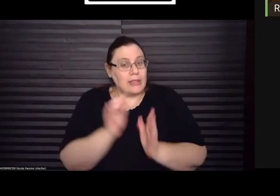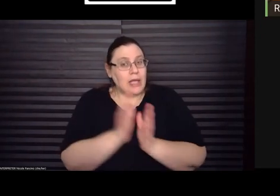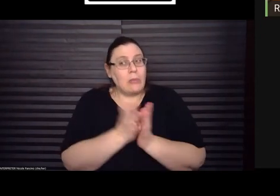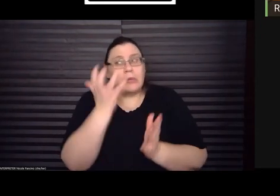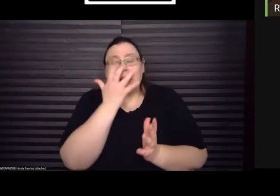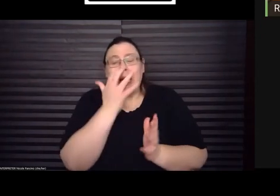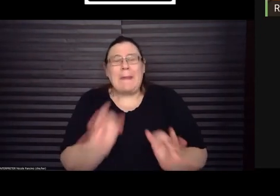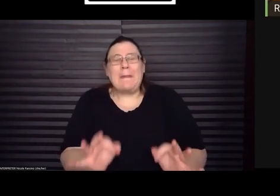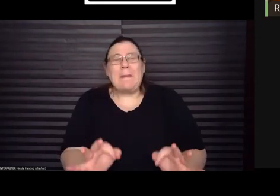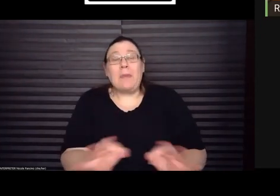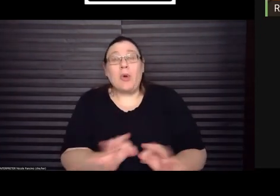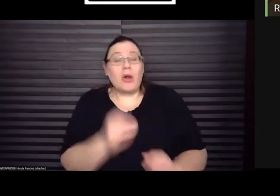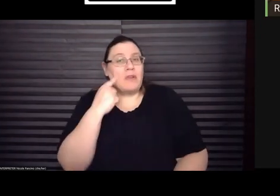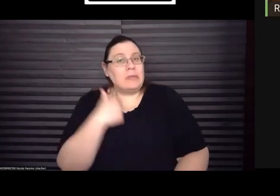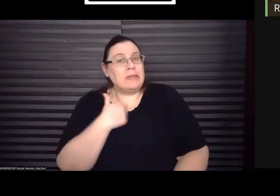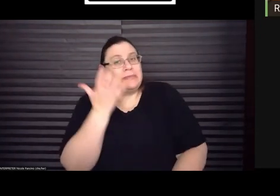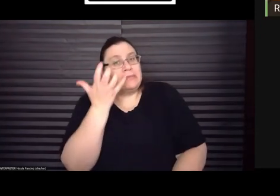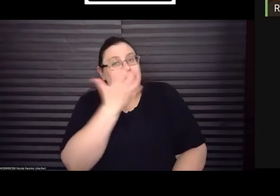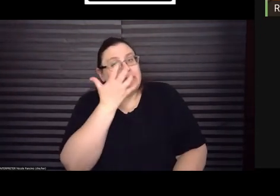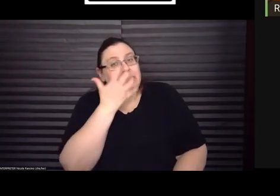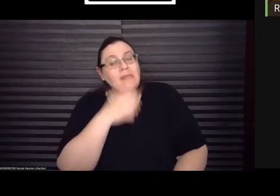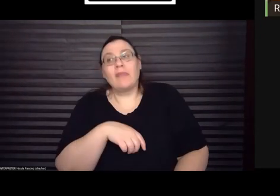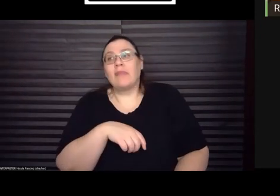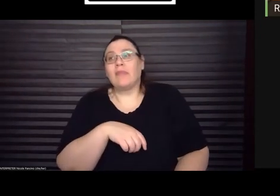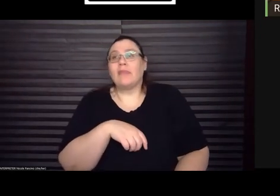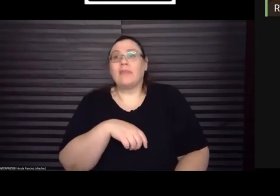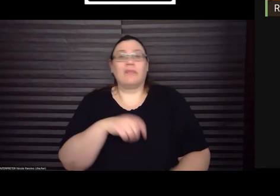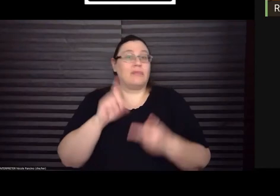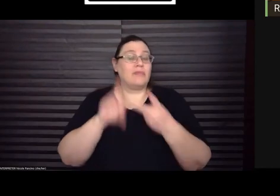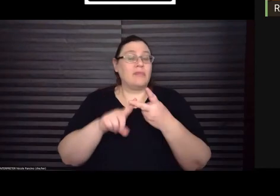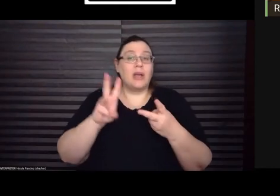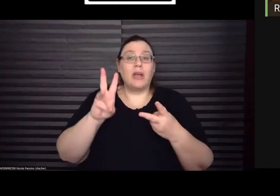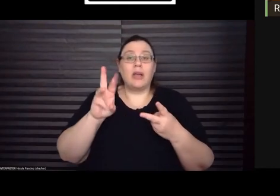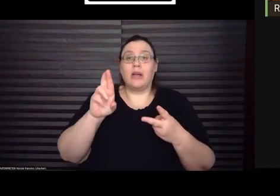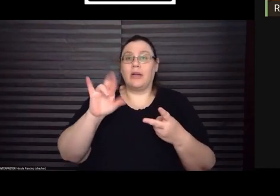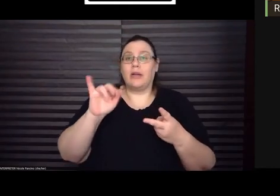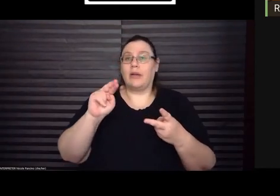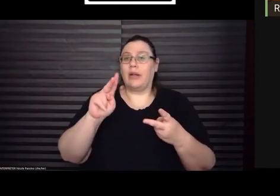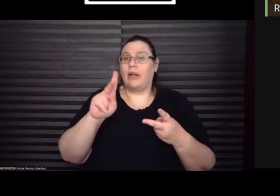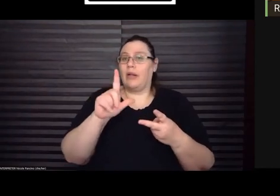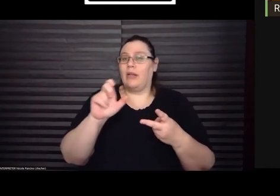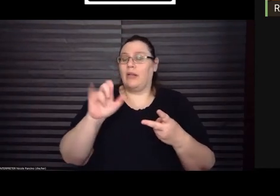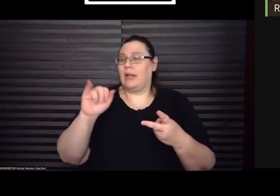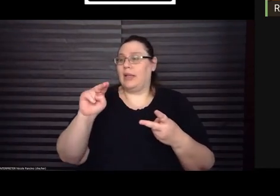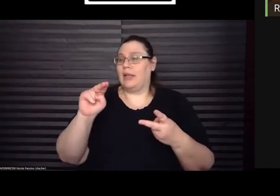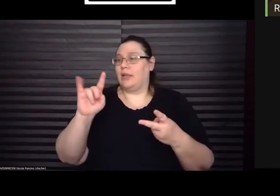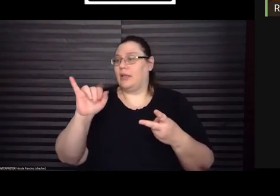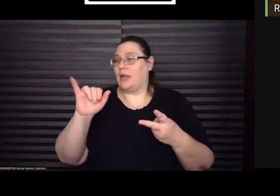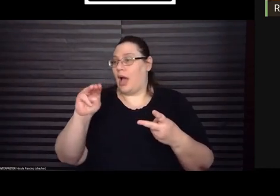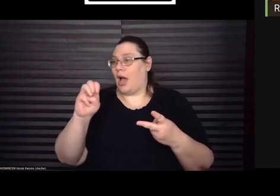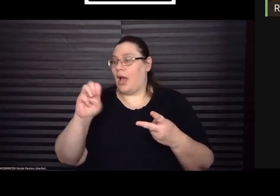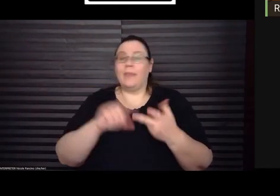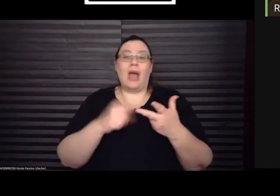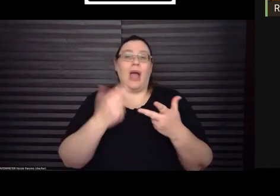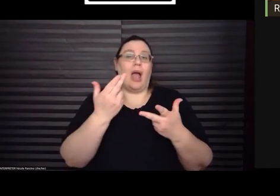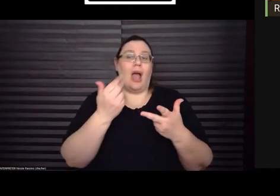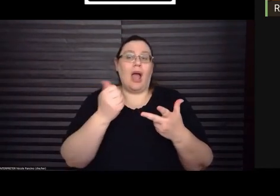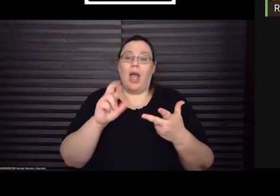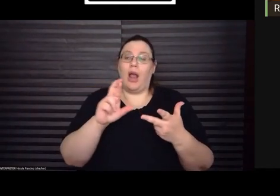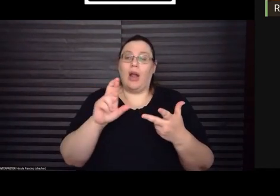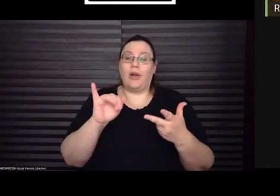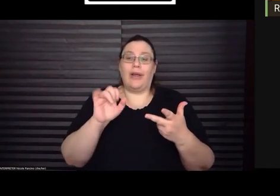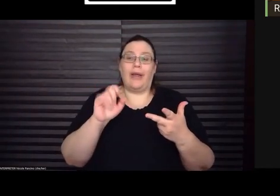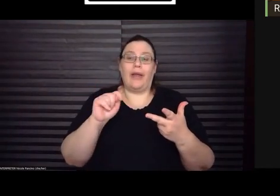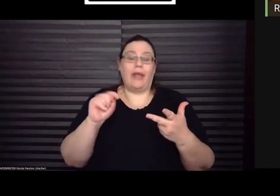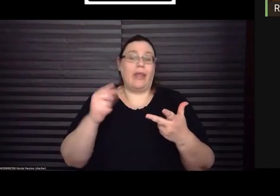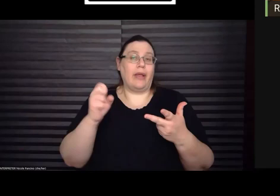that book had been to me, you know? Mm-hmm. So that, Wrinkle in Time, of mm-hmm. course, Harriet the Spy. I mean, you know,